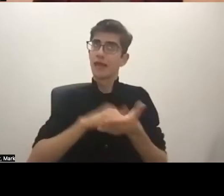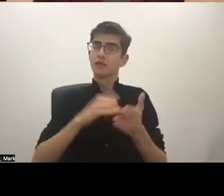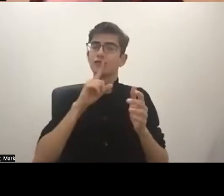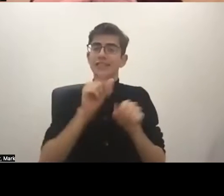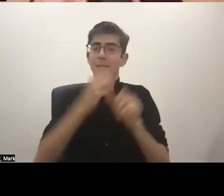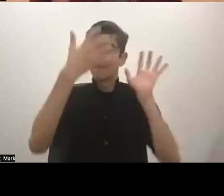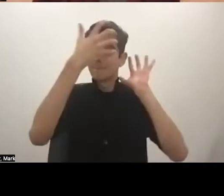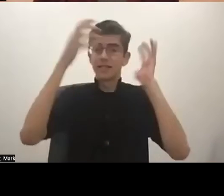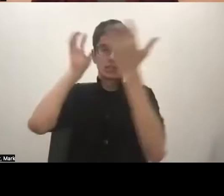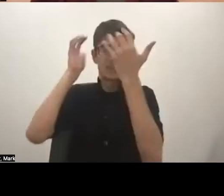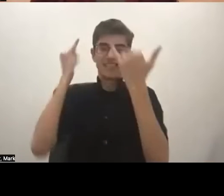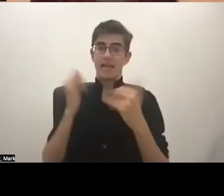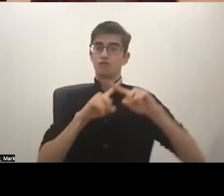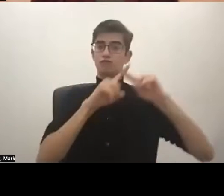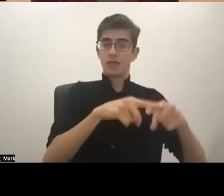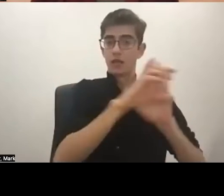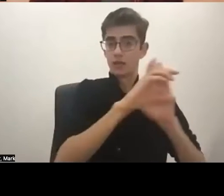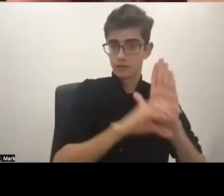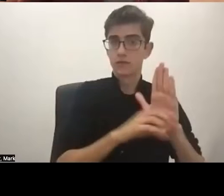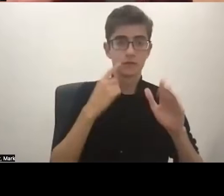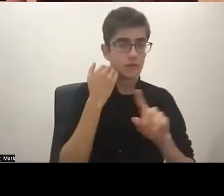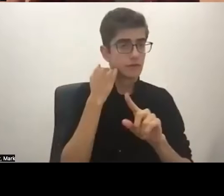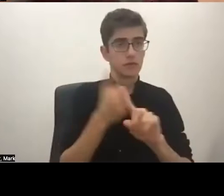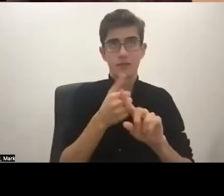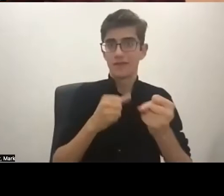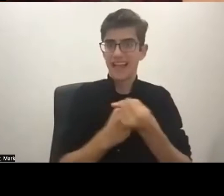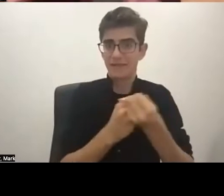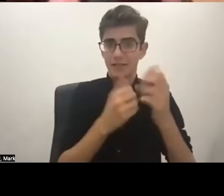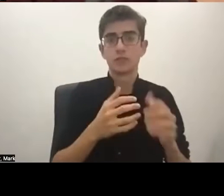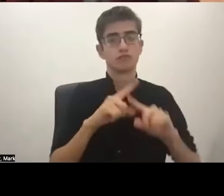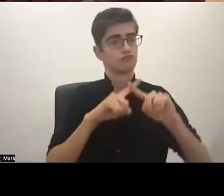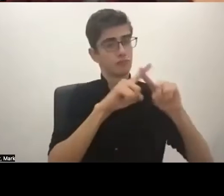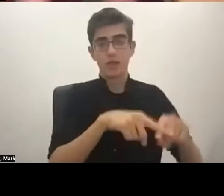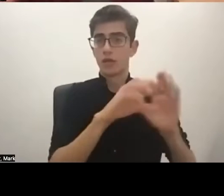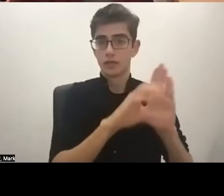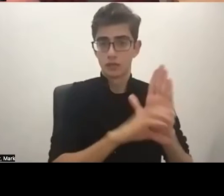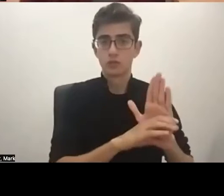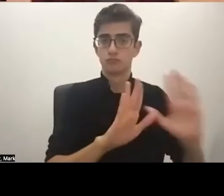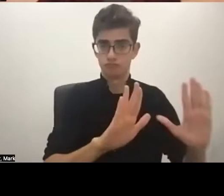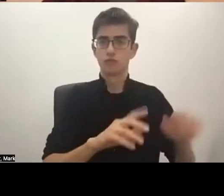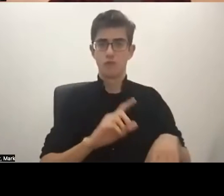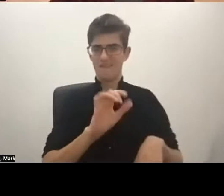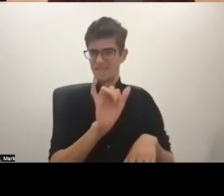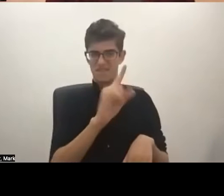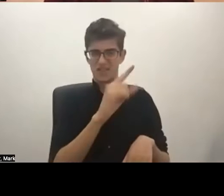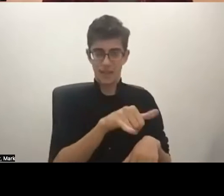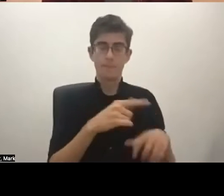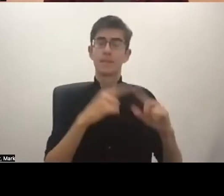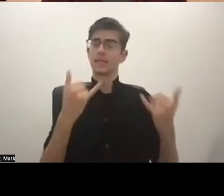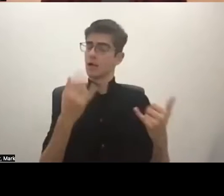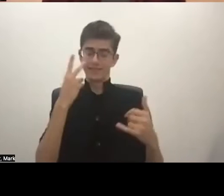the conversation in that advocacy context. But when we go to look at how the amendments have actually made a difference